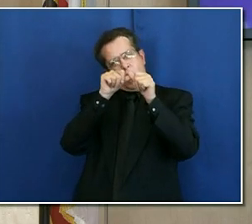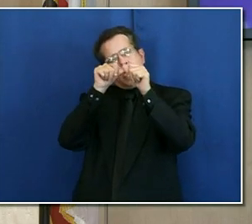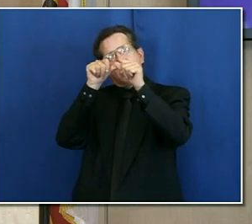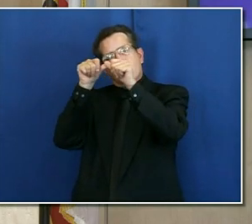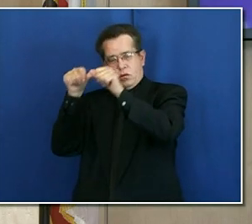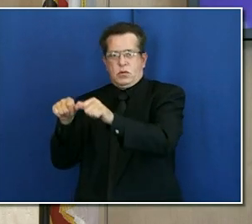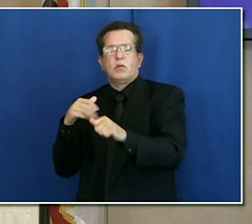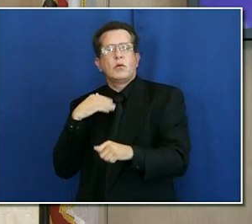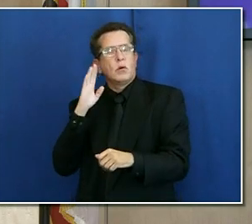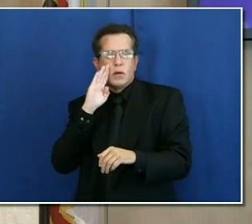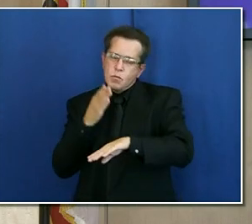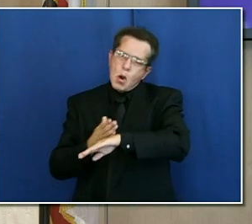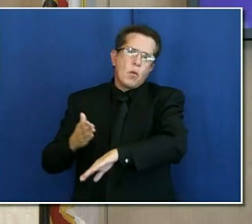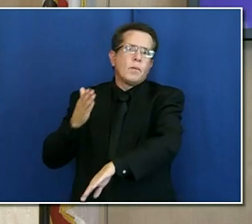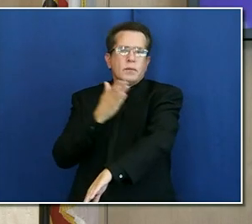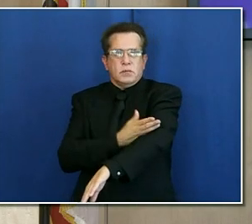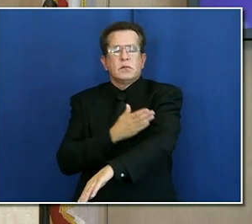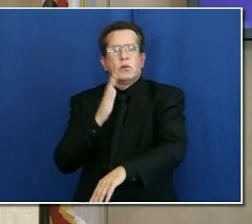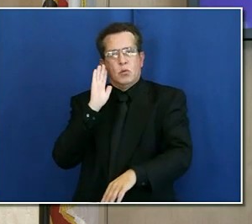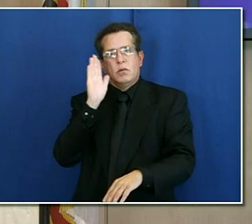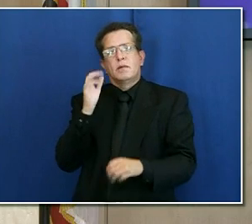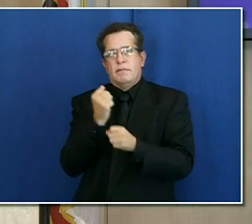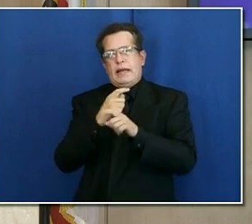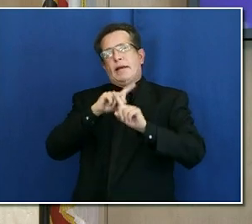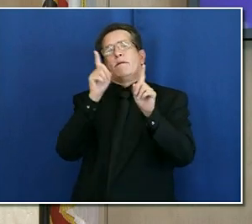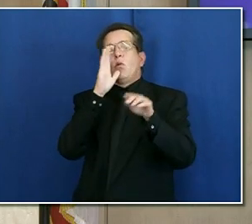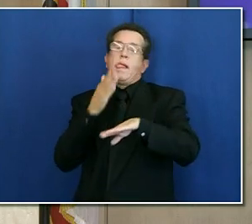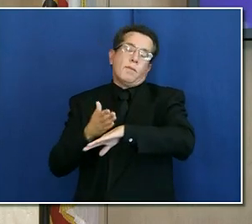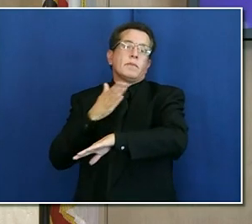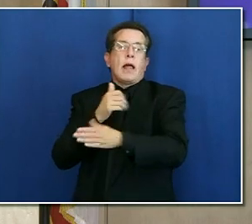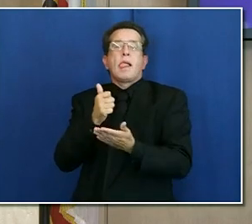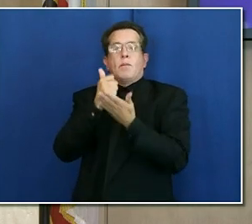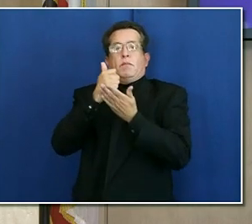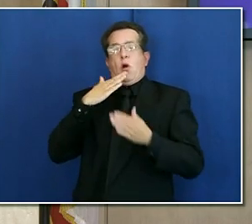on, and let's continue to make a difference for our region.